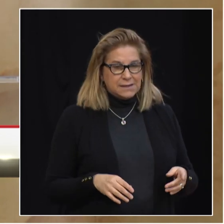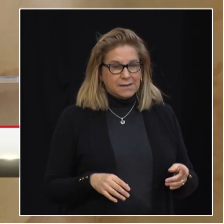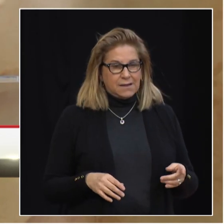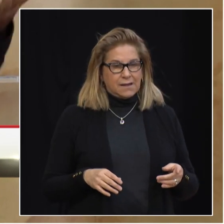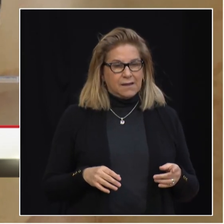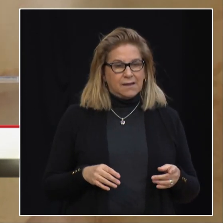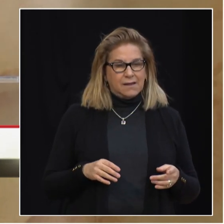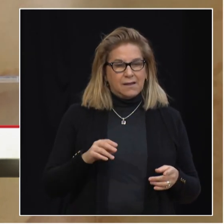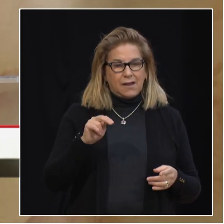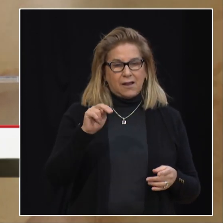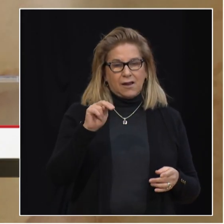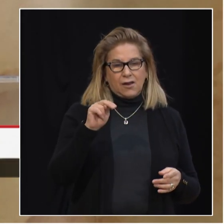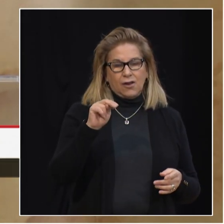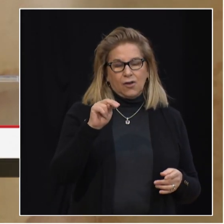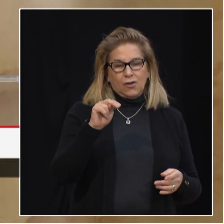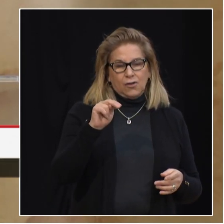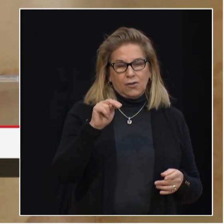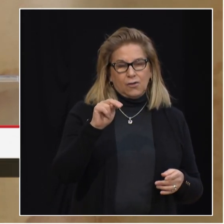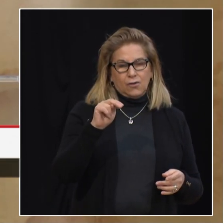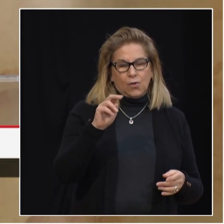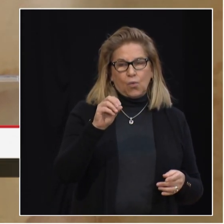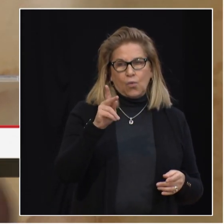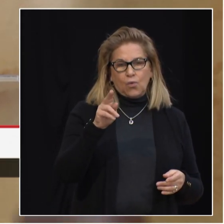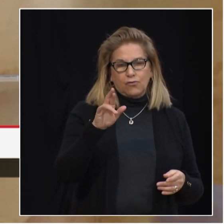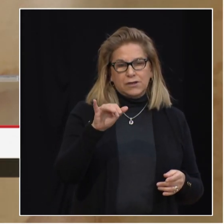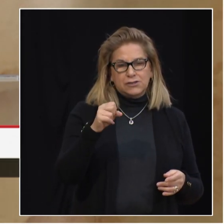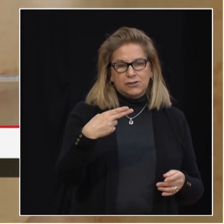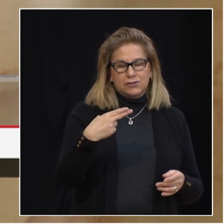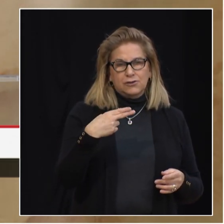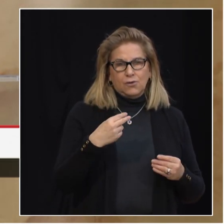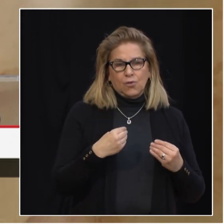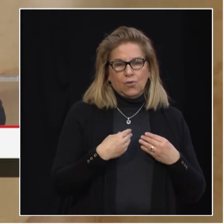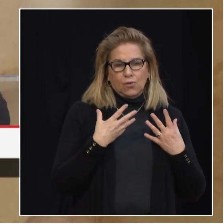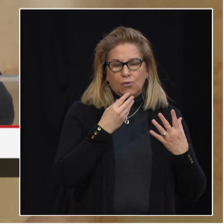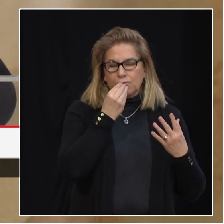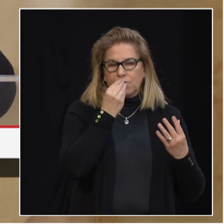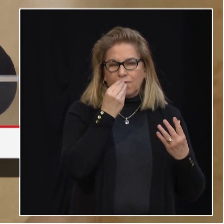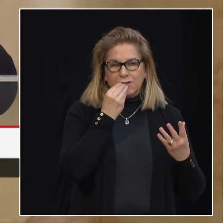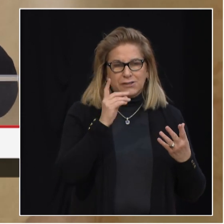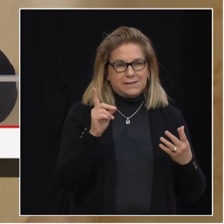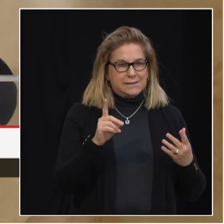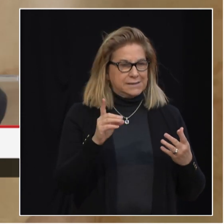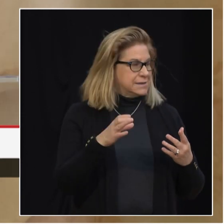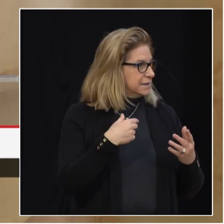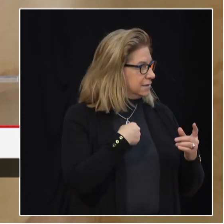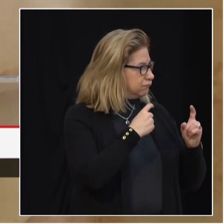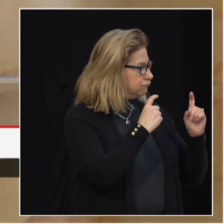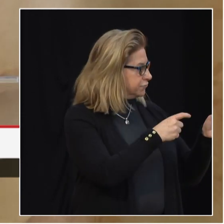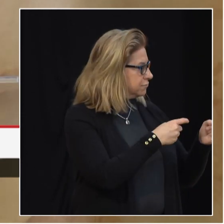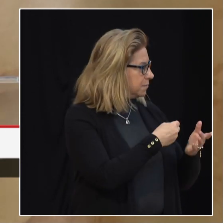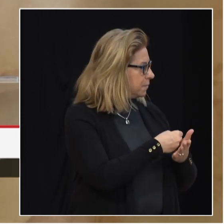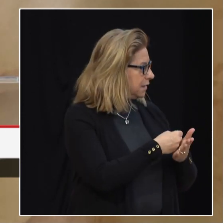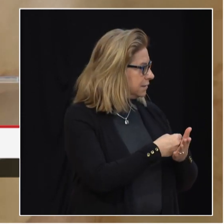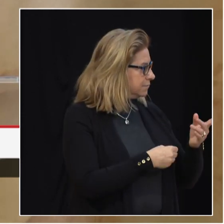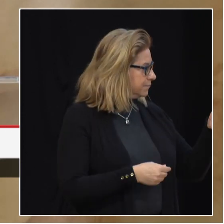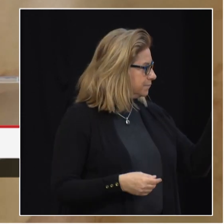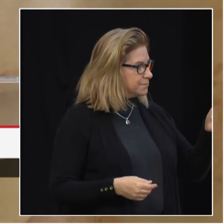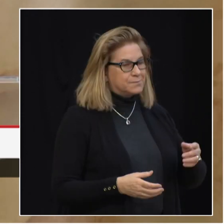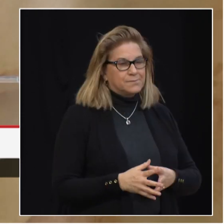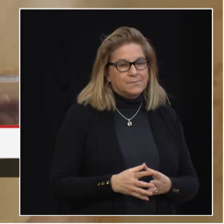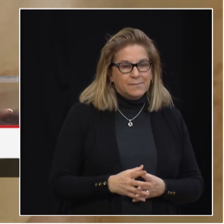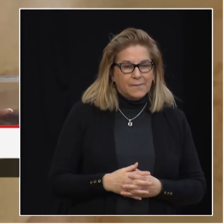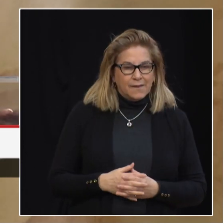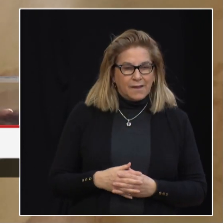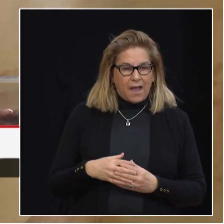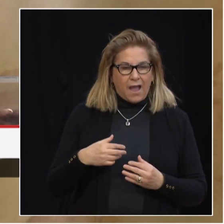from round 2, if you can come to the stage, please. Well, I'll talk very quickly about what these are. And so our